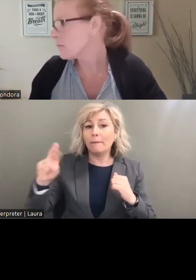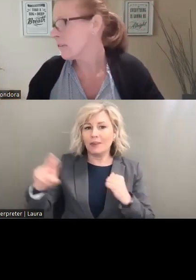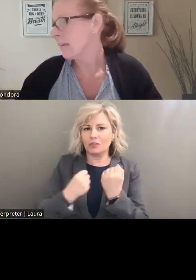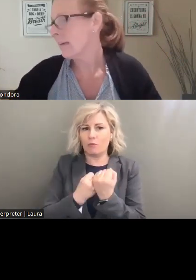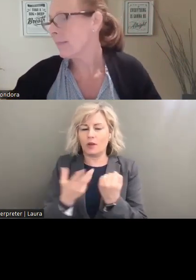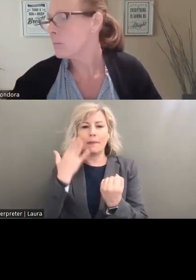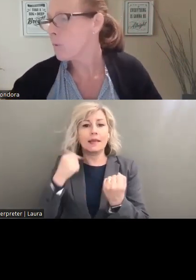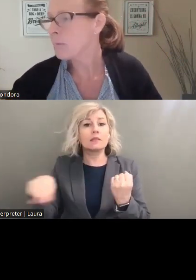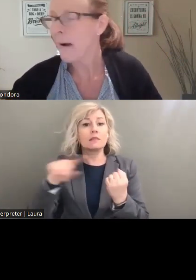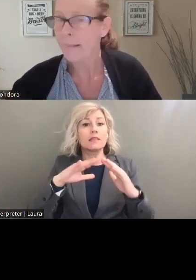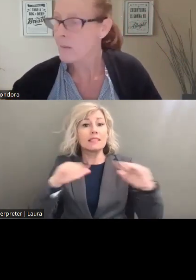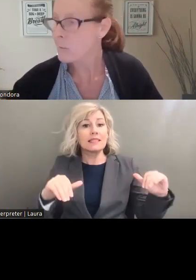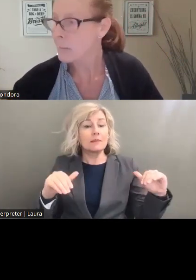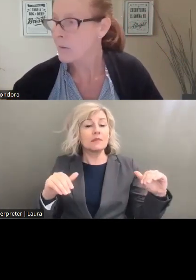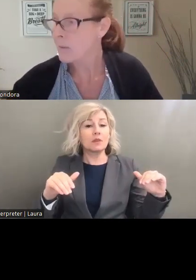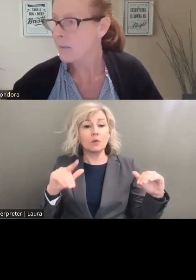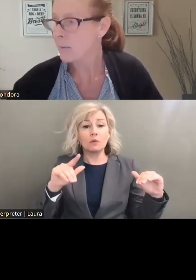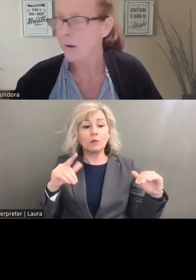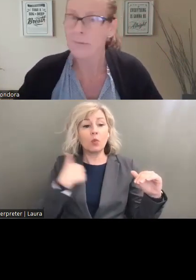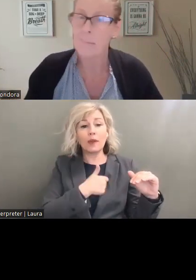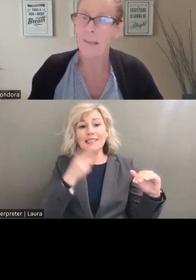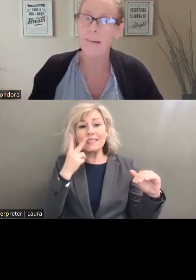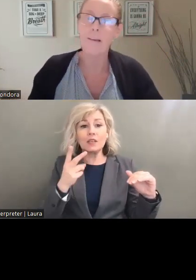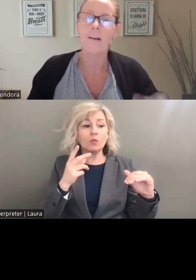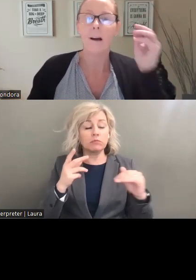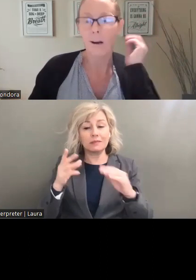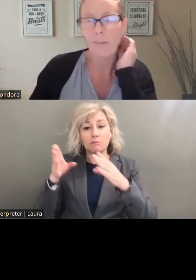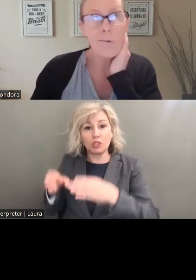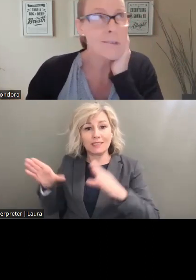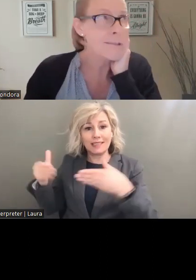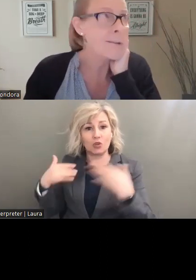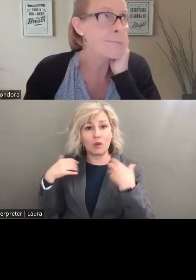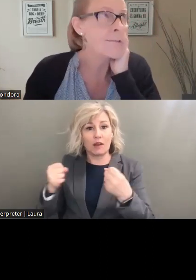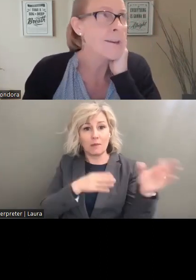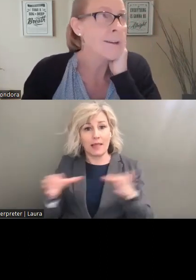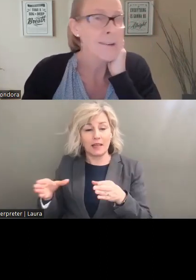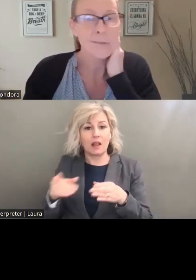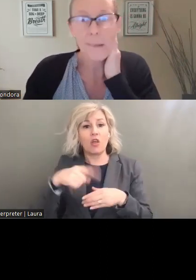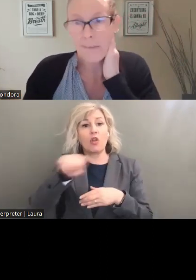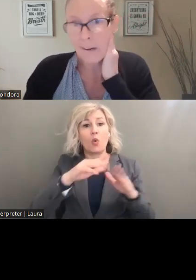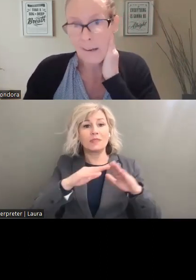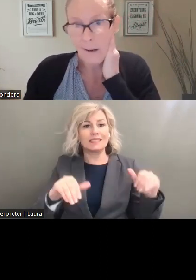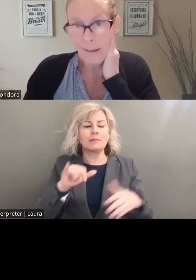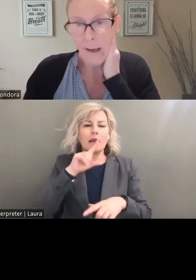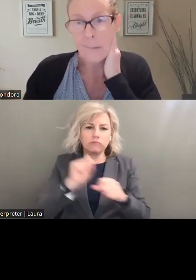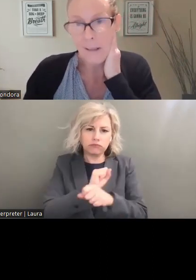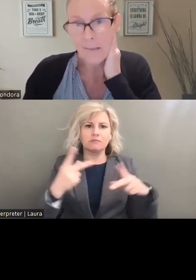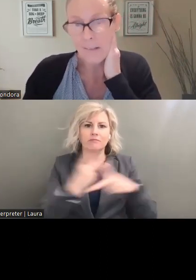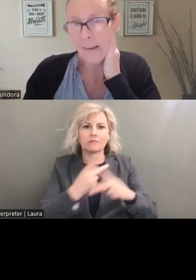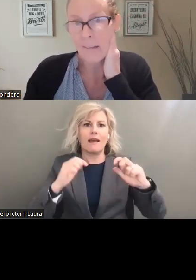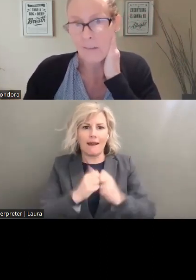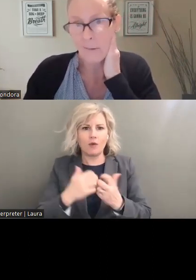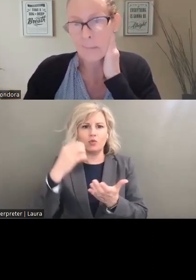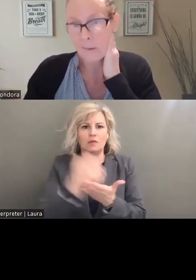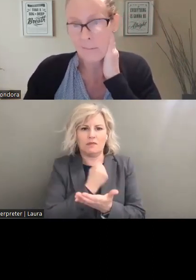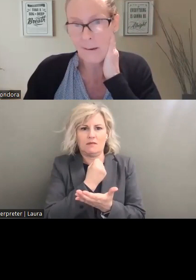that we have seen get the most mileage with person-centered recovery planning are those systems that have really figured out how to capitalize